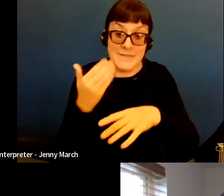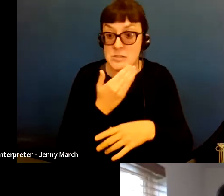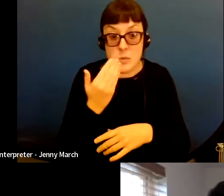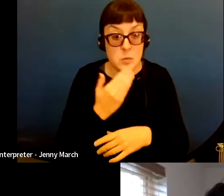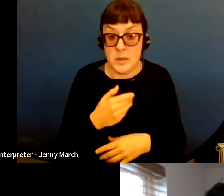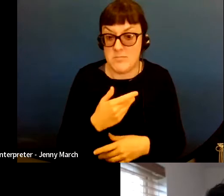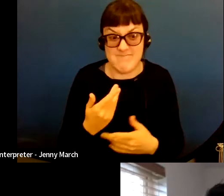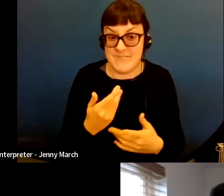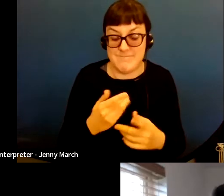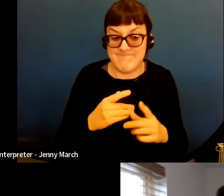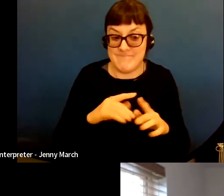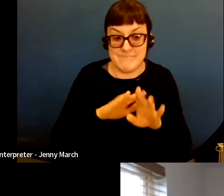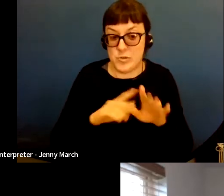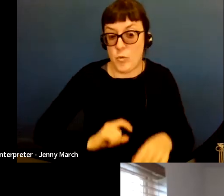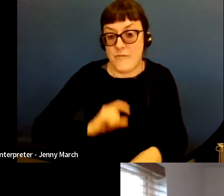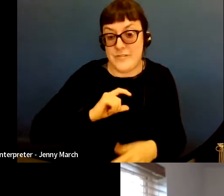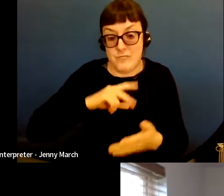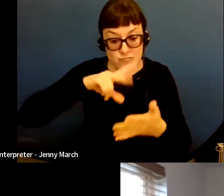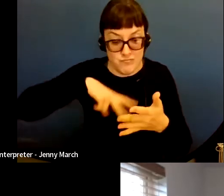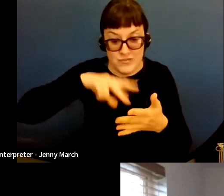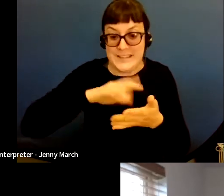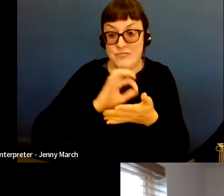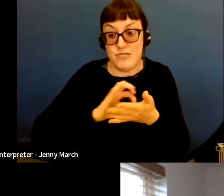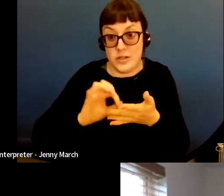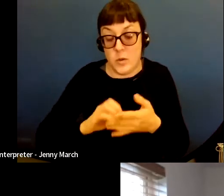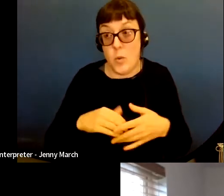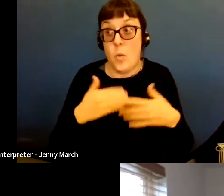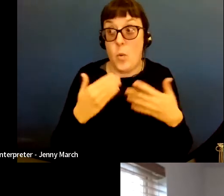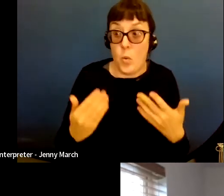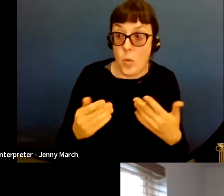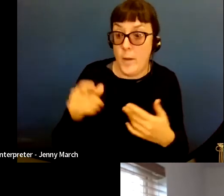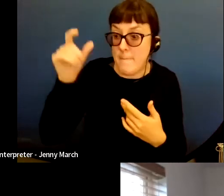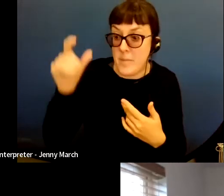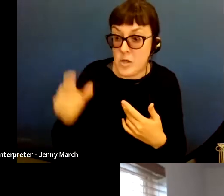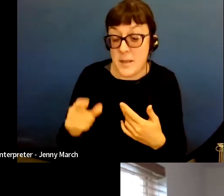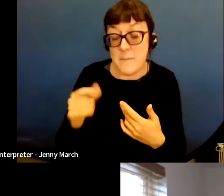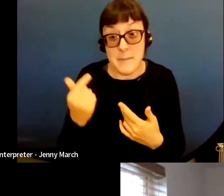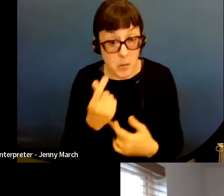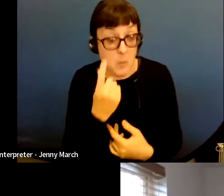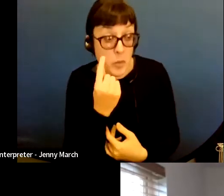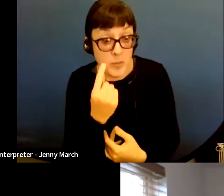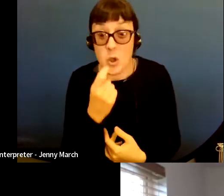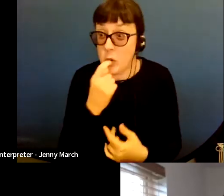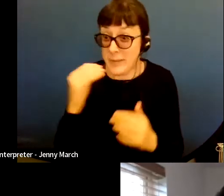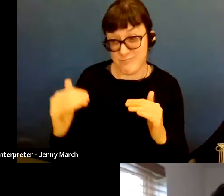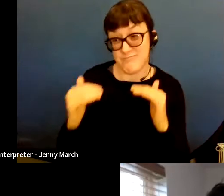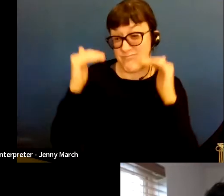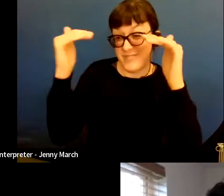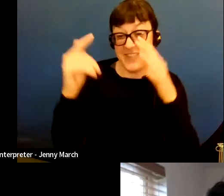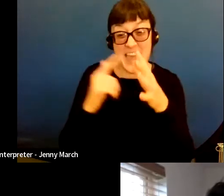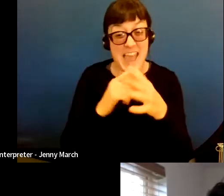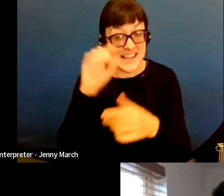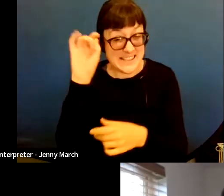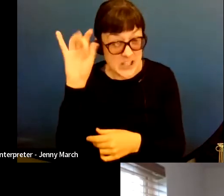solid grasp of reading and writing, or the pupil who has the potential to be an A-star pupil, but has always struggled